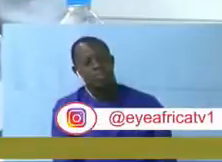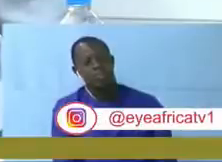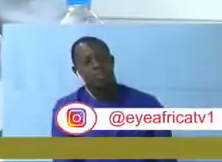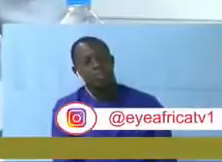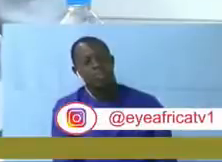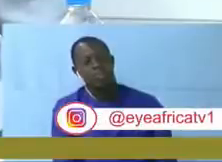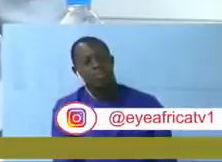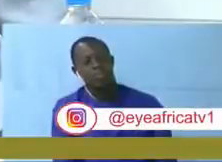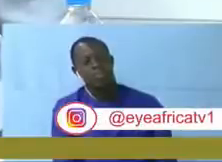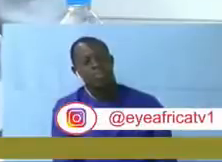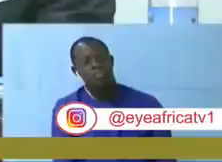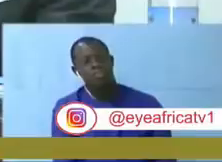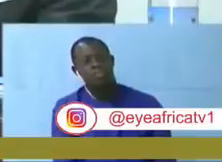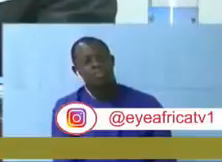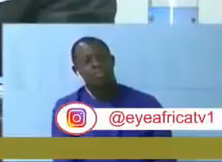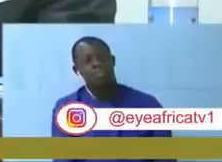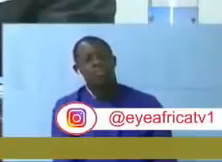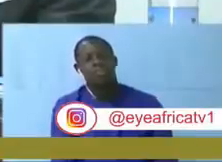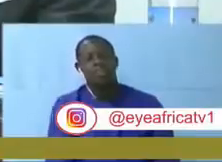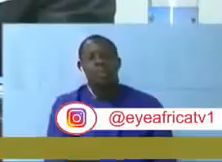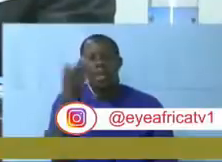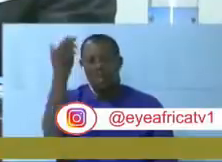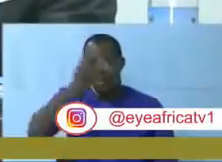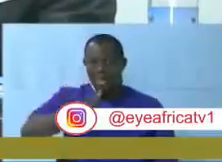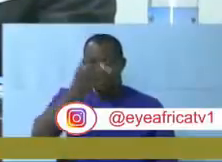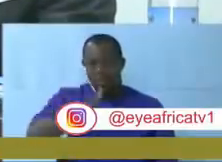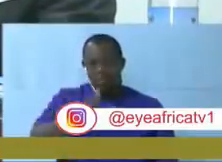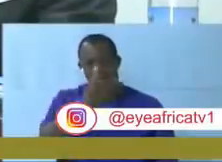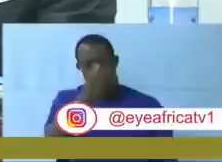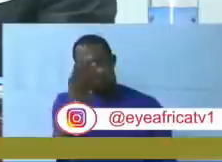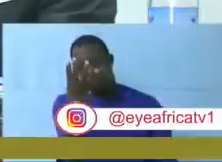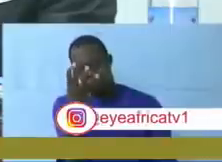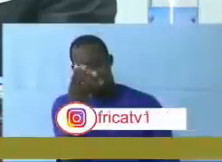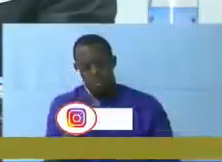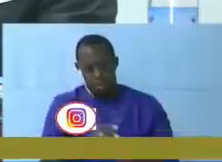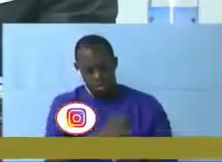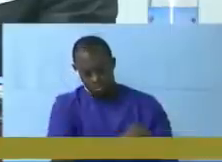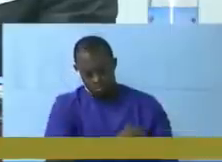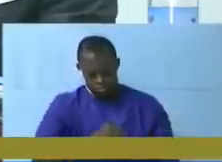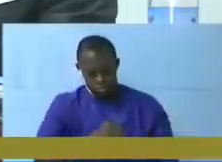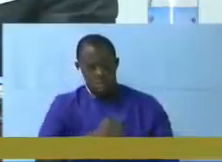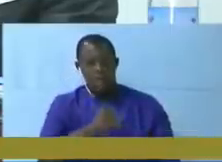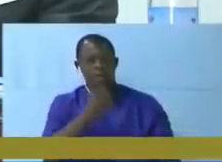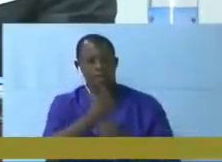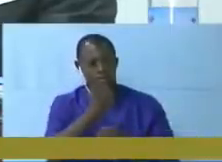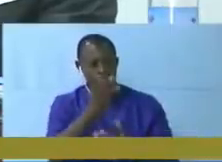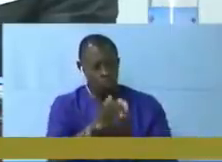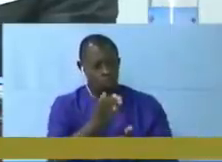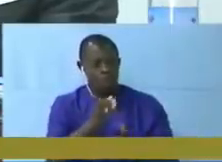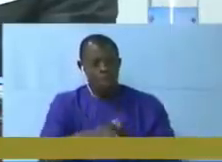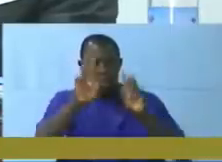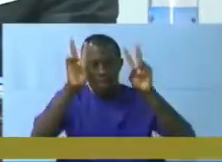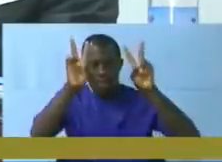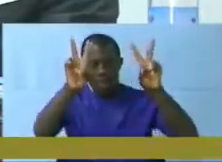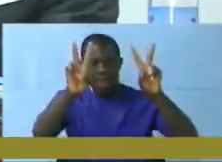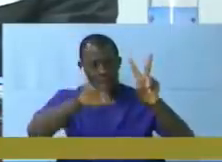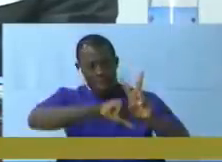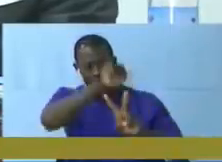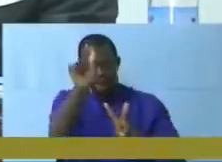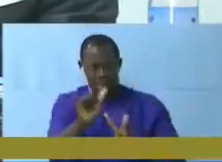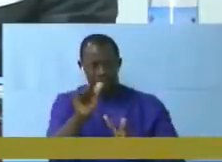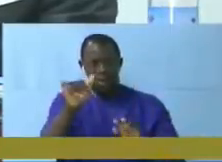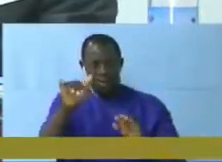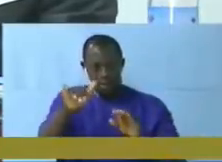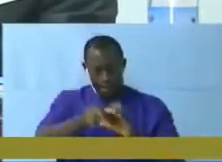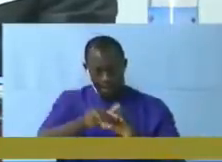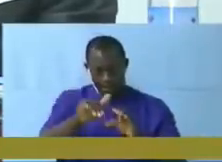mi. The 1994 coup d'état ushered Jammeh and his cohorts into power, the AFPRC